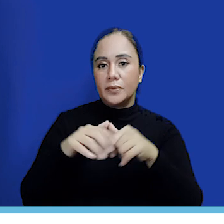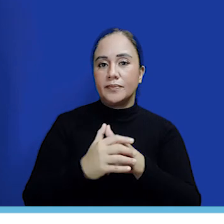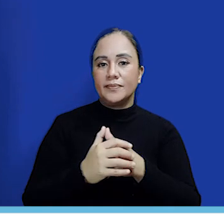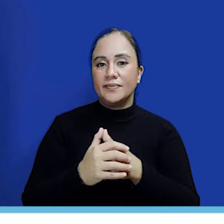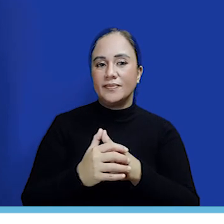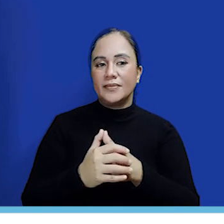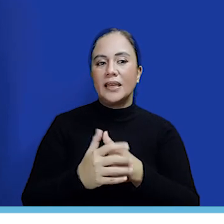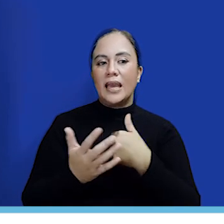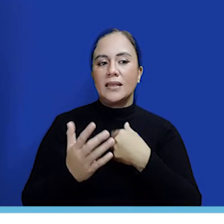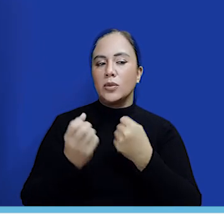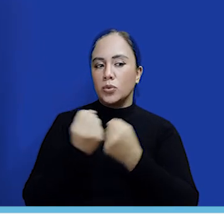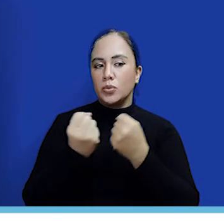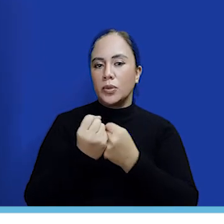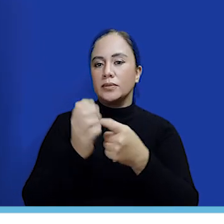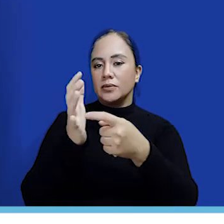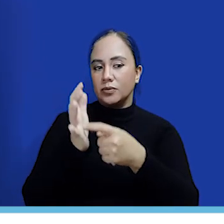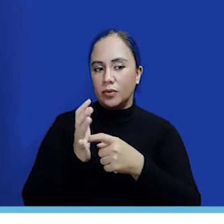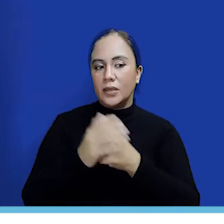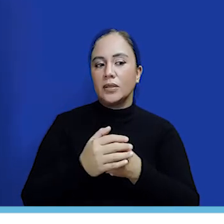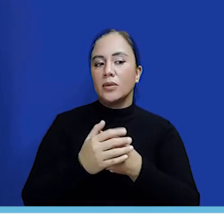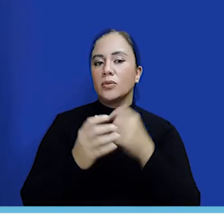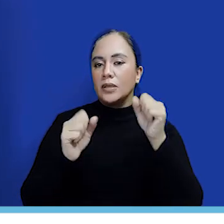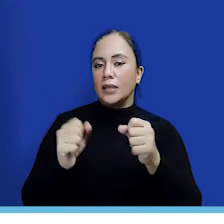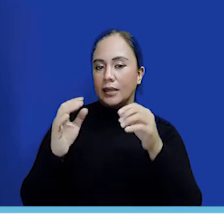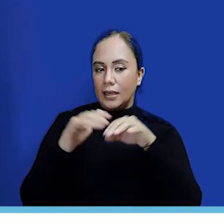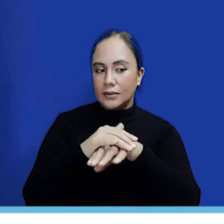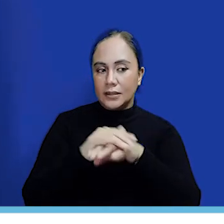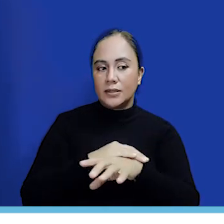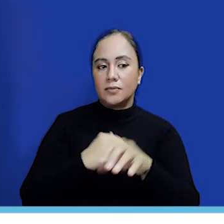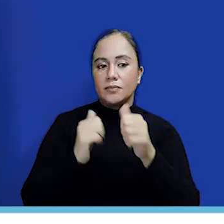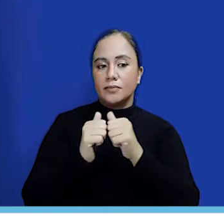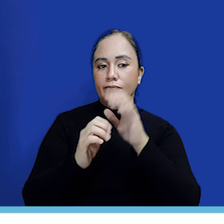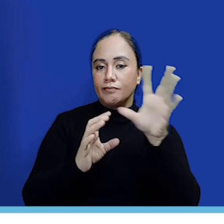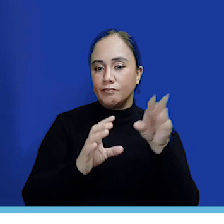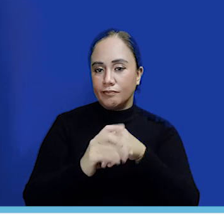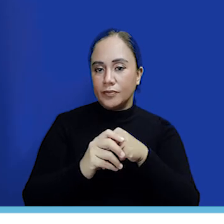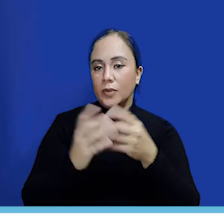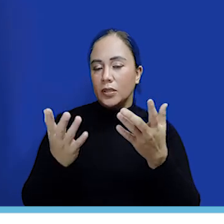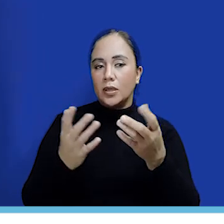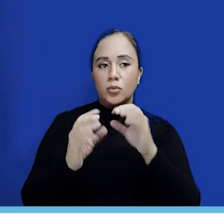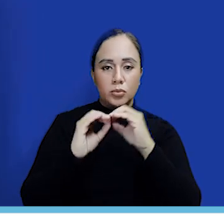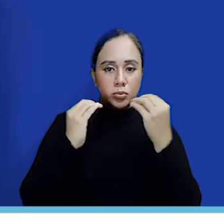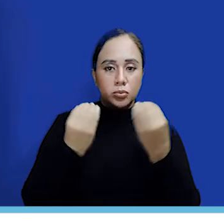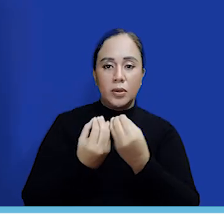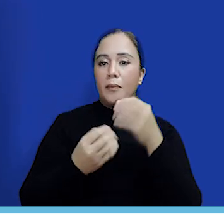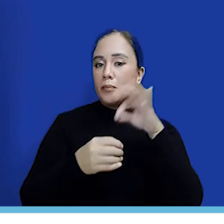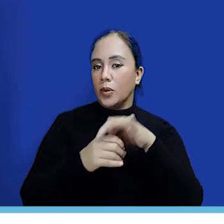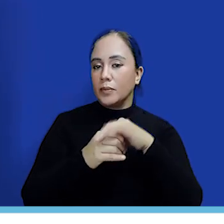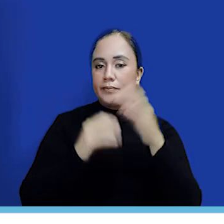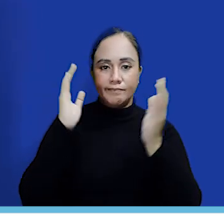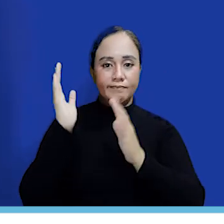with disabilities and the support they require in order to access and meaningfully participate in our